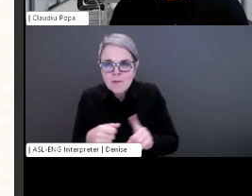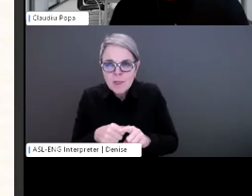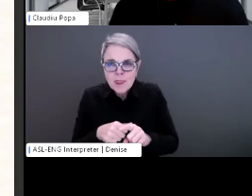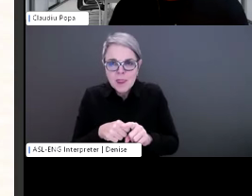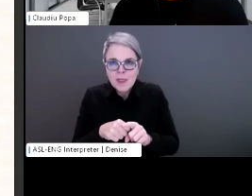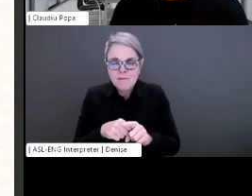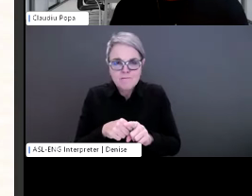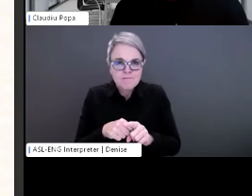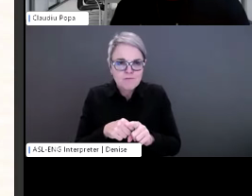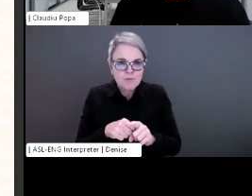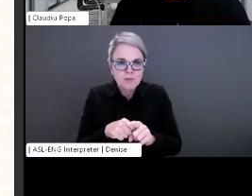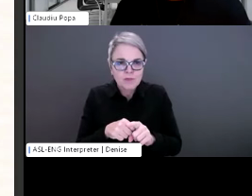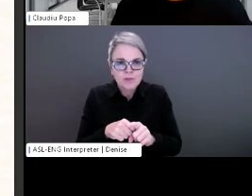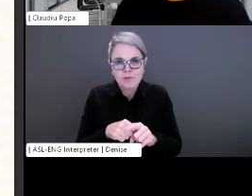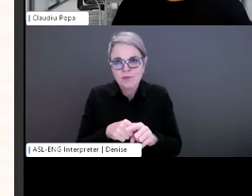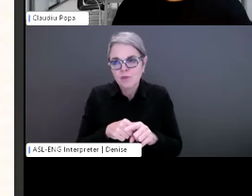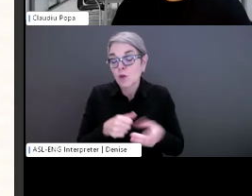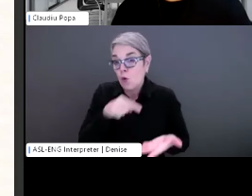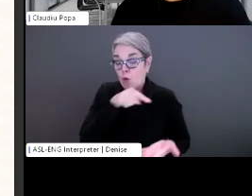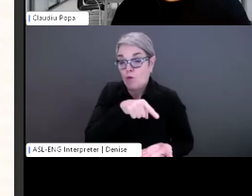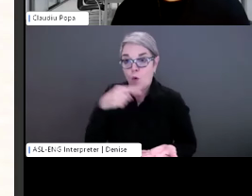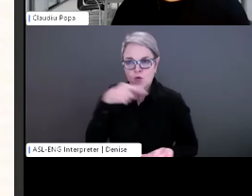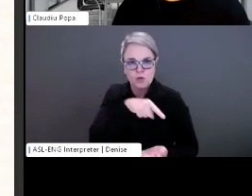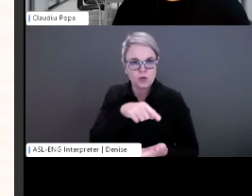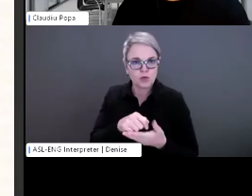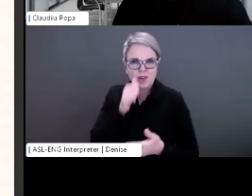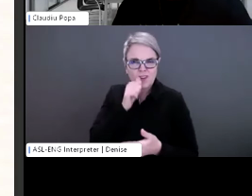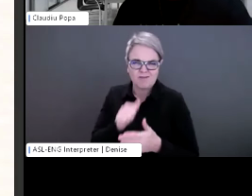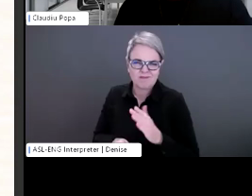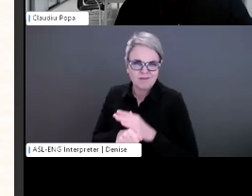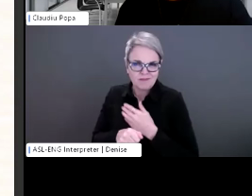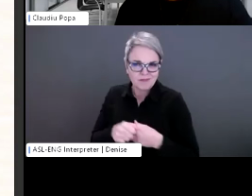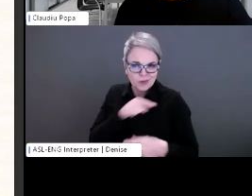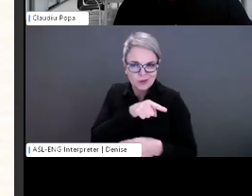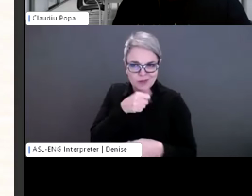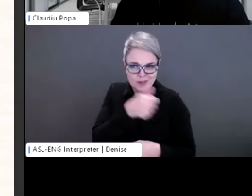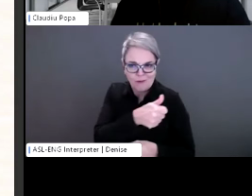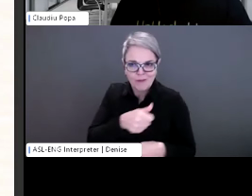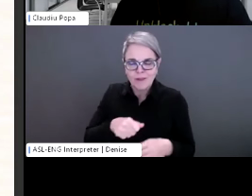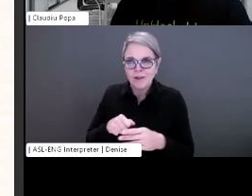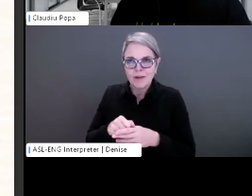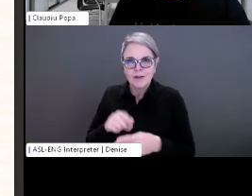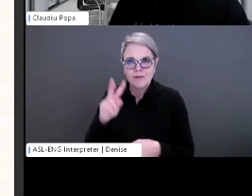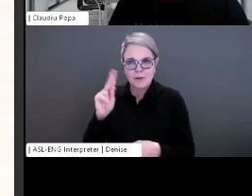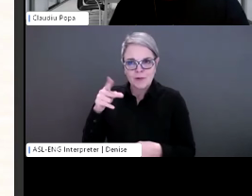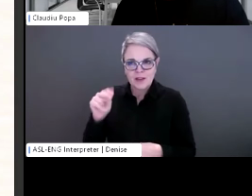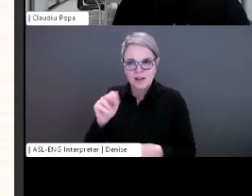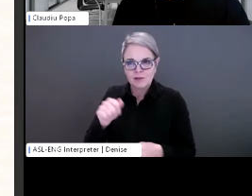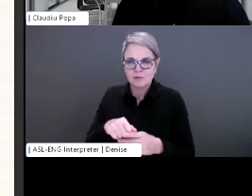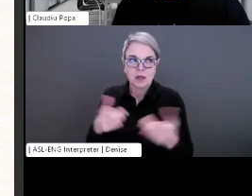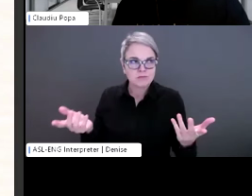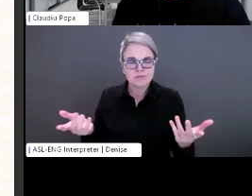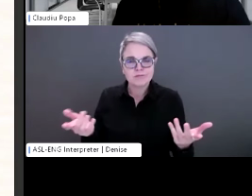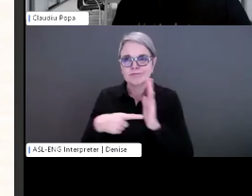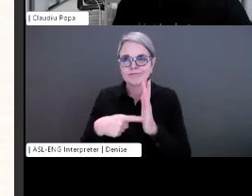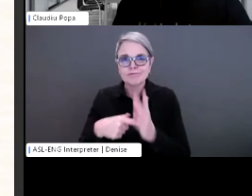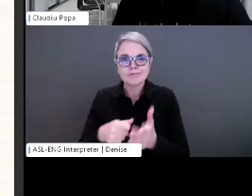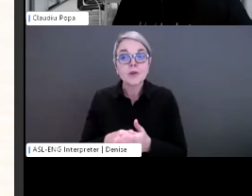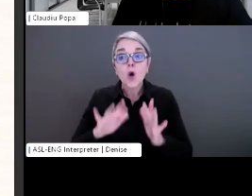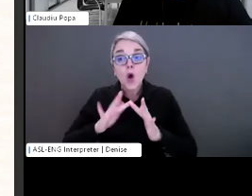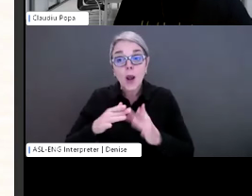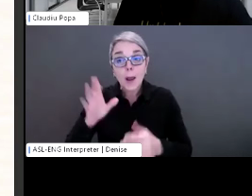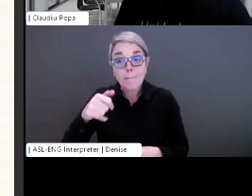be useful for hiding your location. We certainly don't recommend it for using with online banking, for example. But